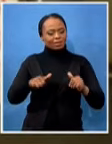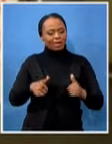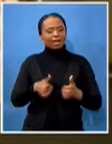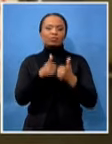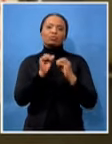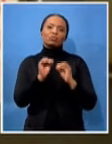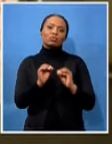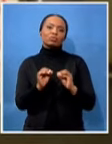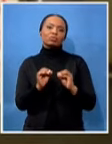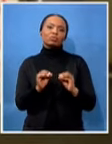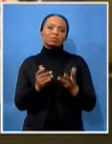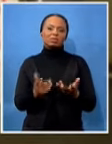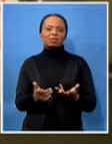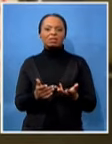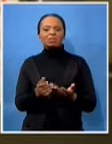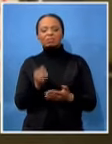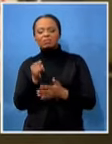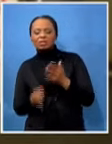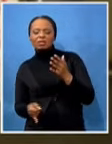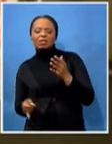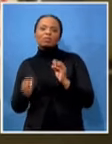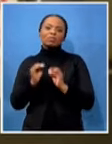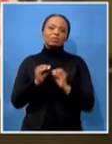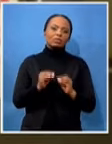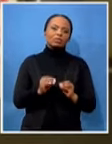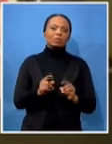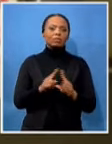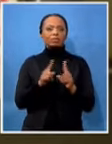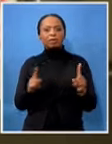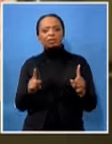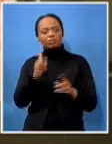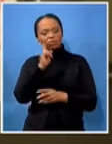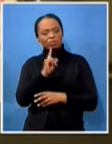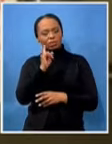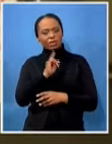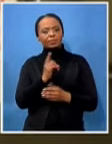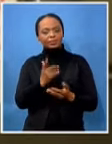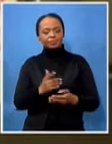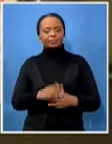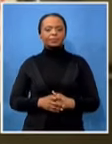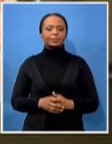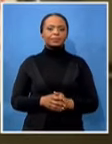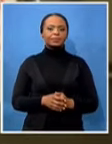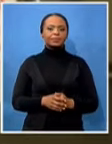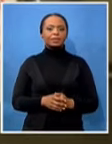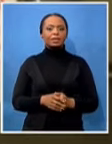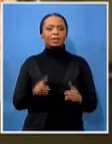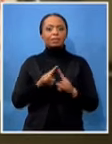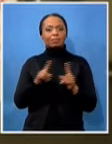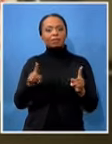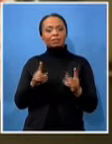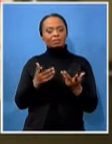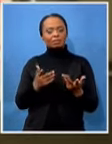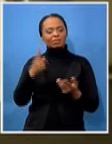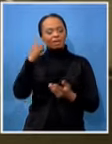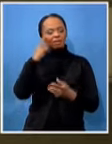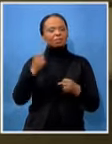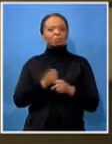all the challenges that comes up. But yeah, I think it's work in progress. No, thank you very